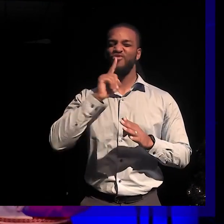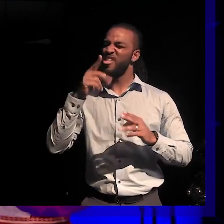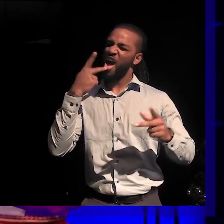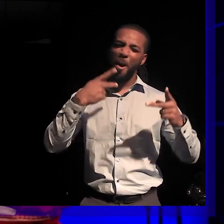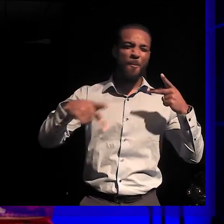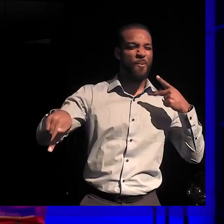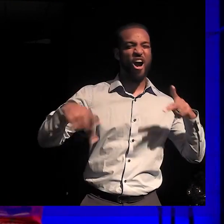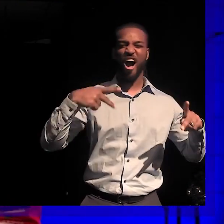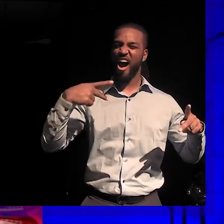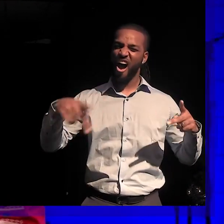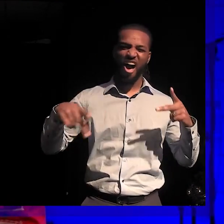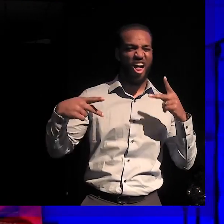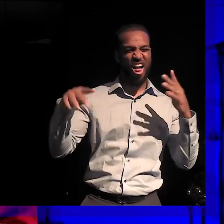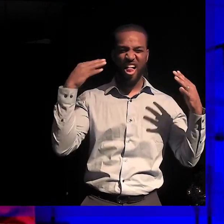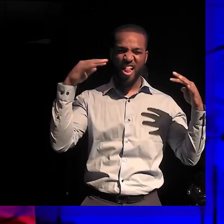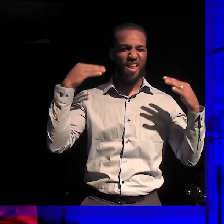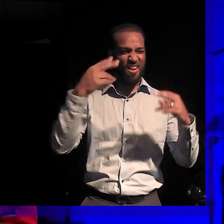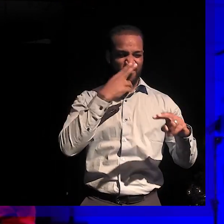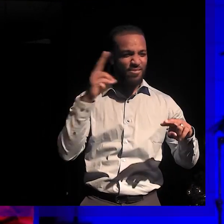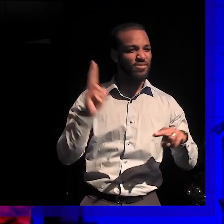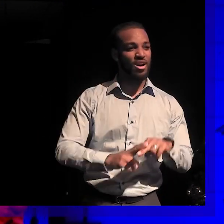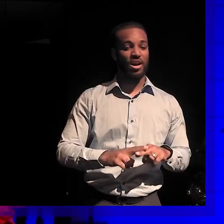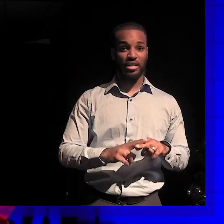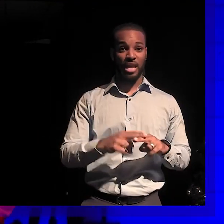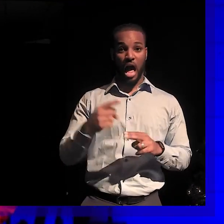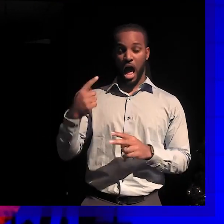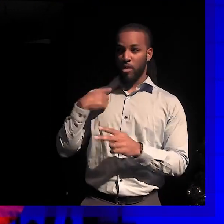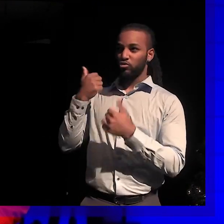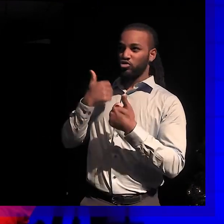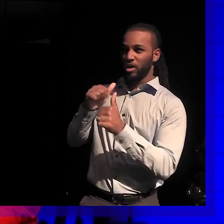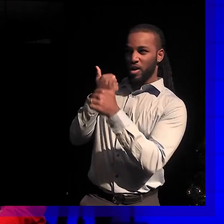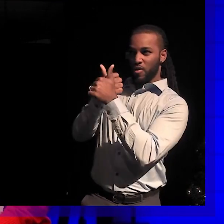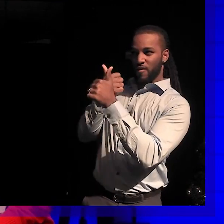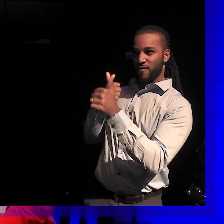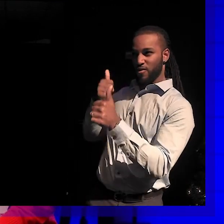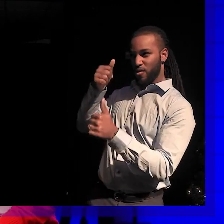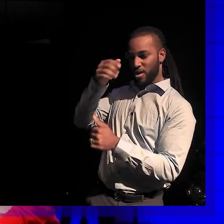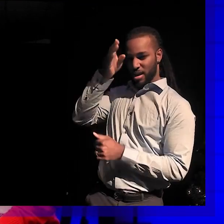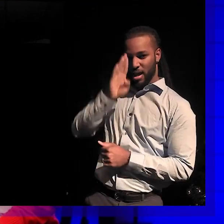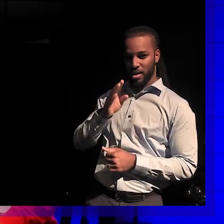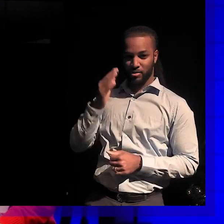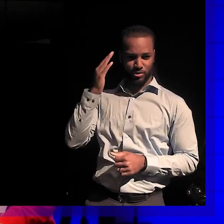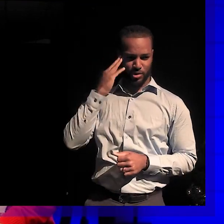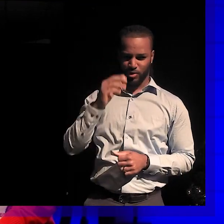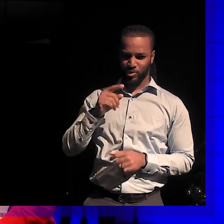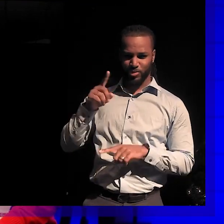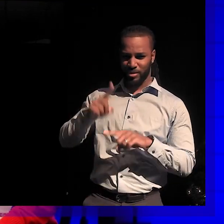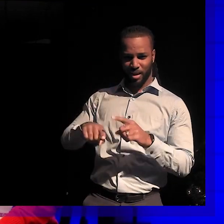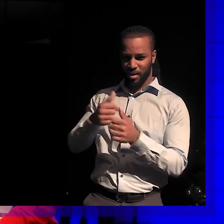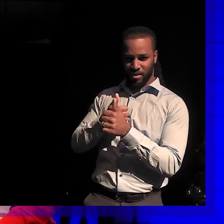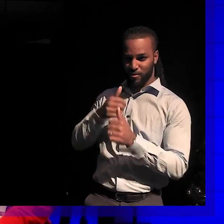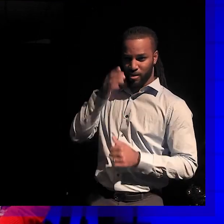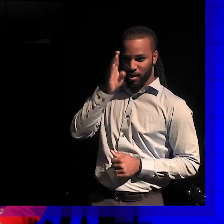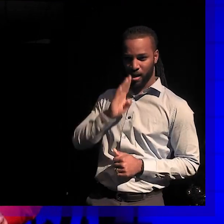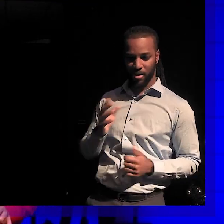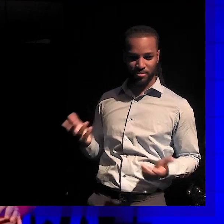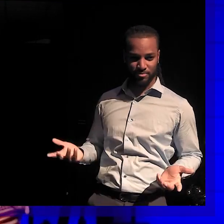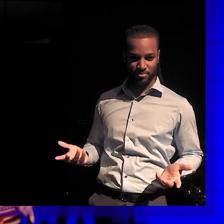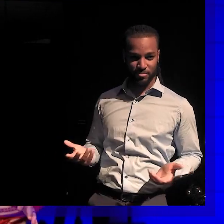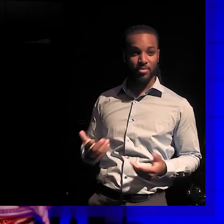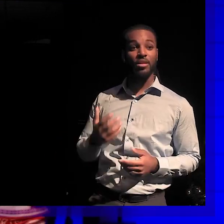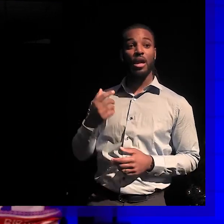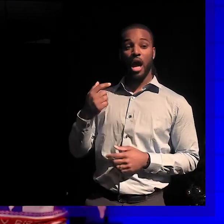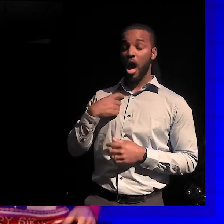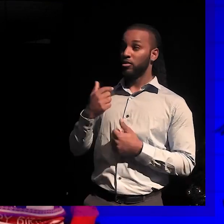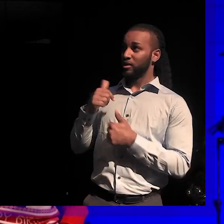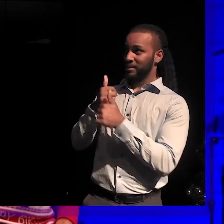down. And I was running from God. Well, you know you don't run from God very far. And as I was